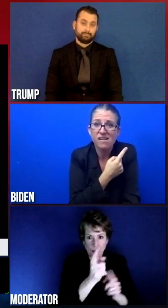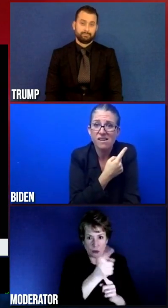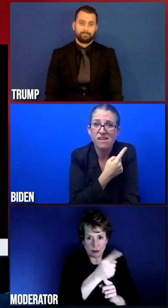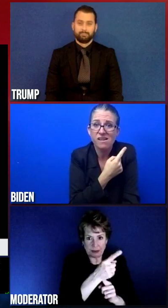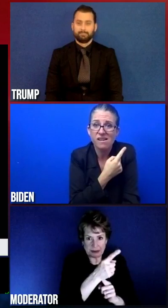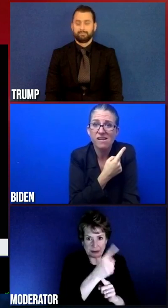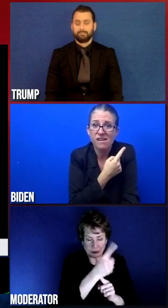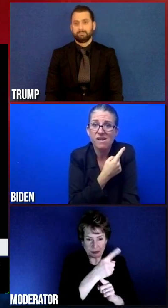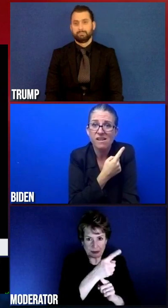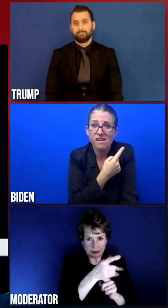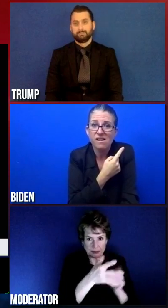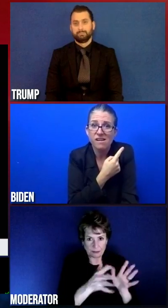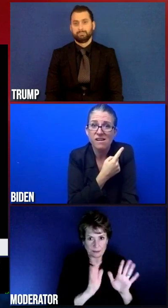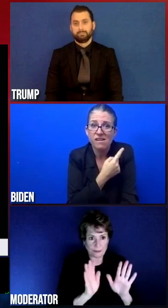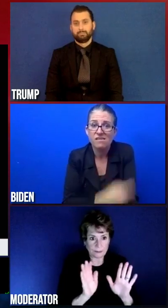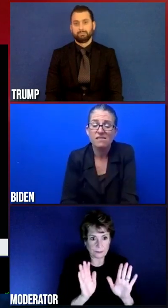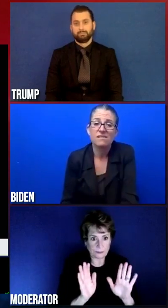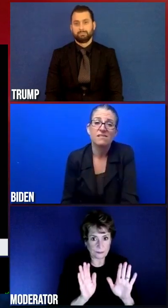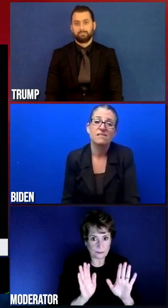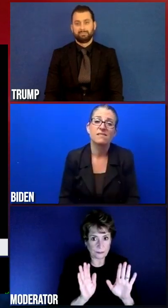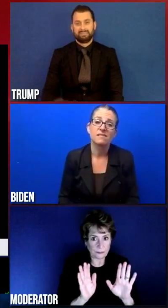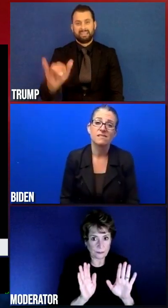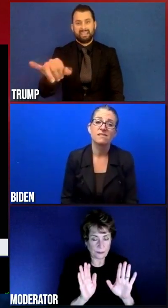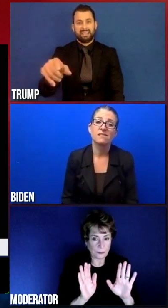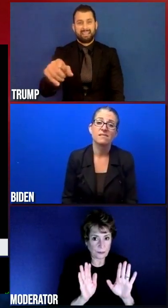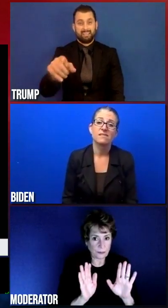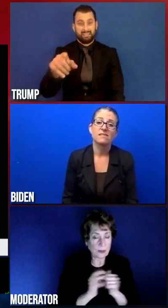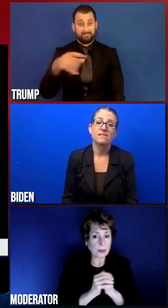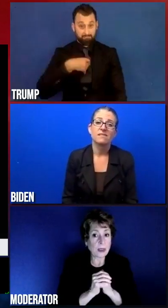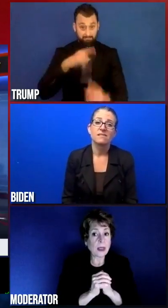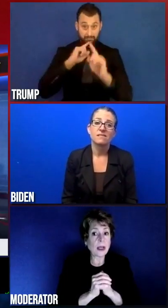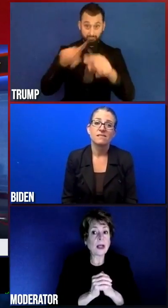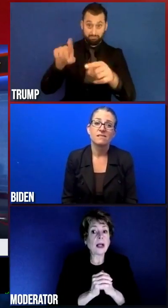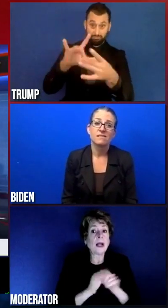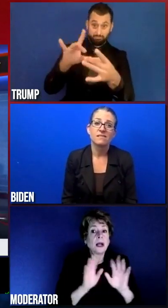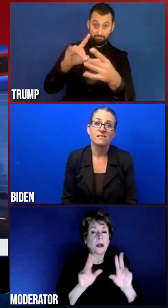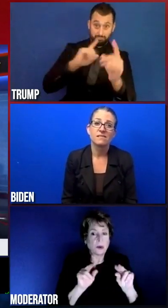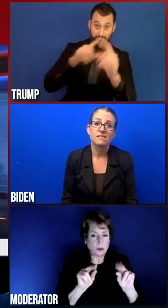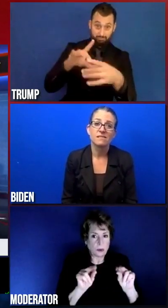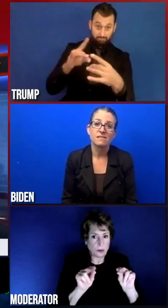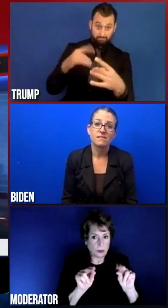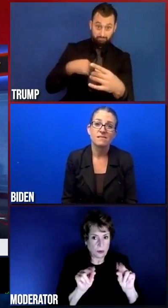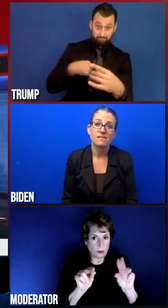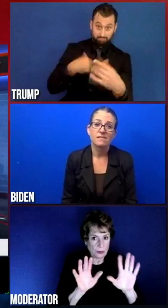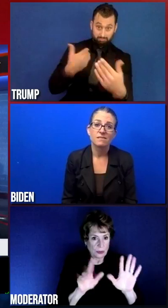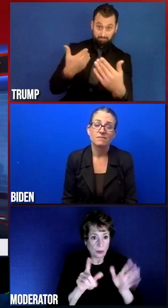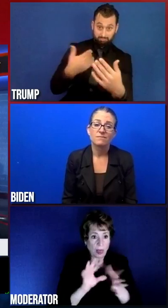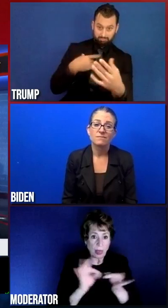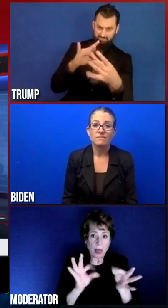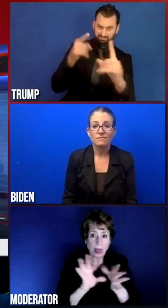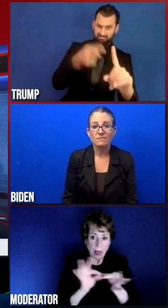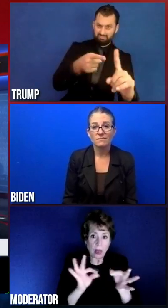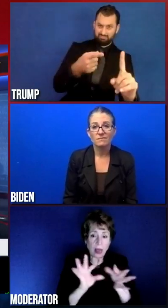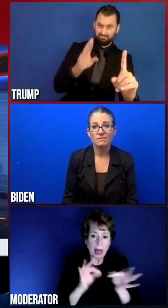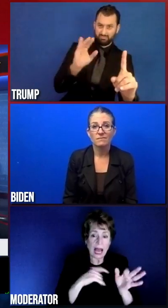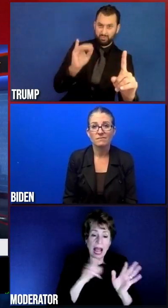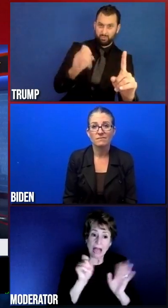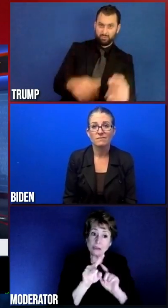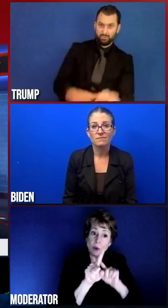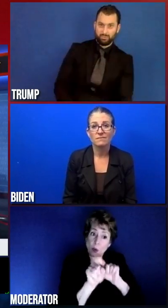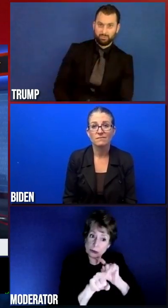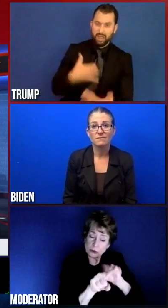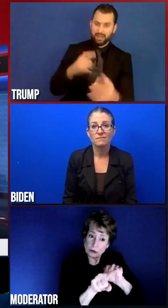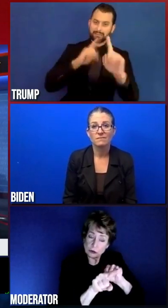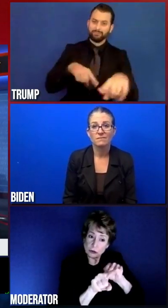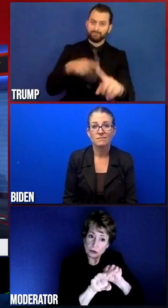his statement. No, you have his repeatedly. Statement. Wait, you have no, you've been talking back and forth. He made a statement. I'm asking you. I would love to end it. Sir. I would love to end